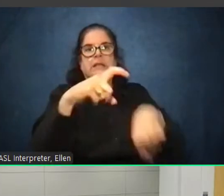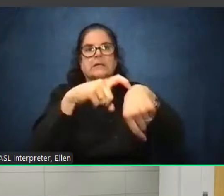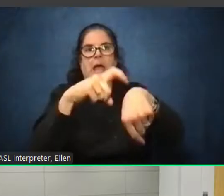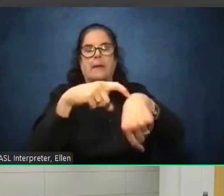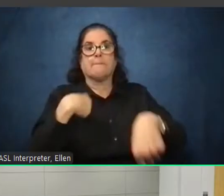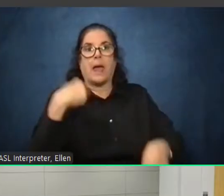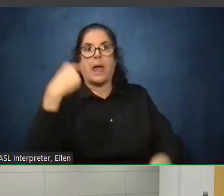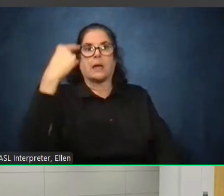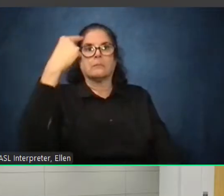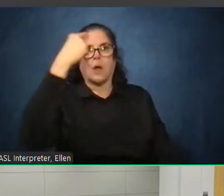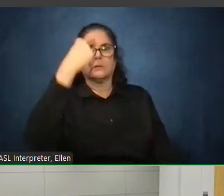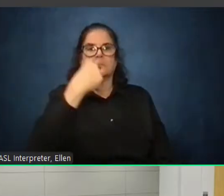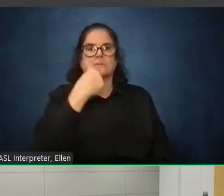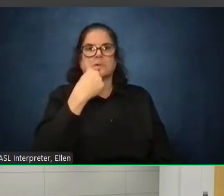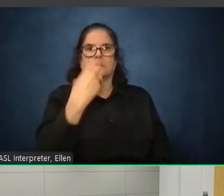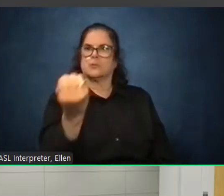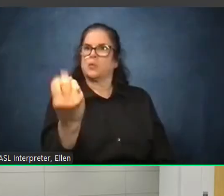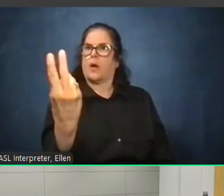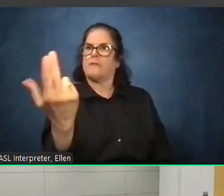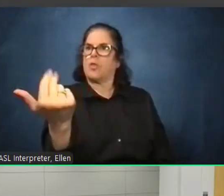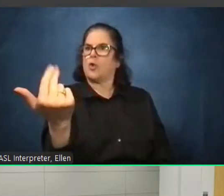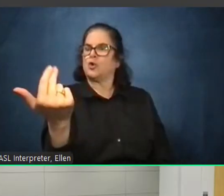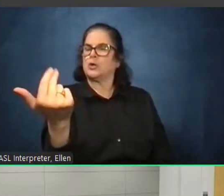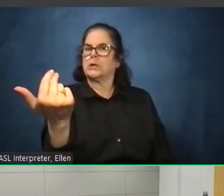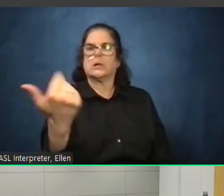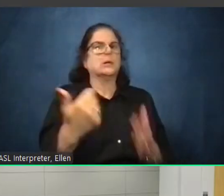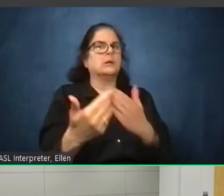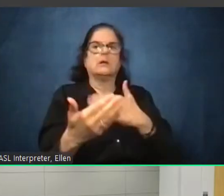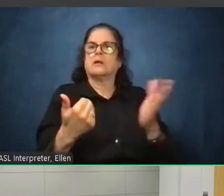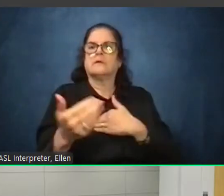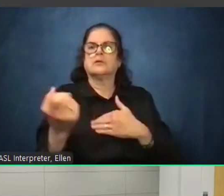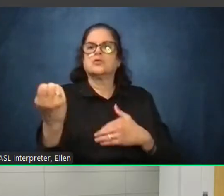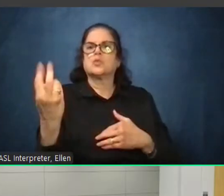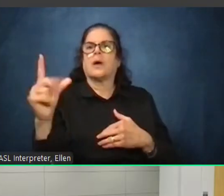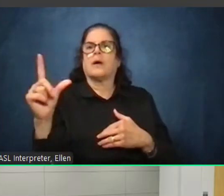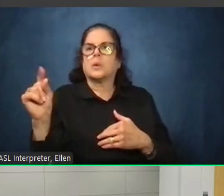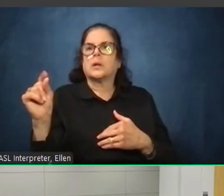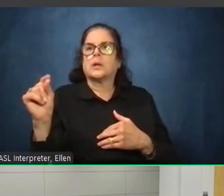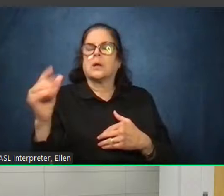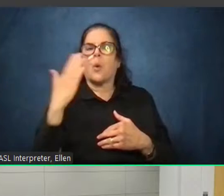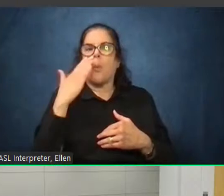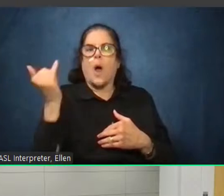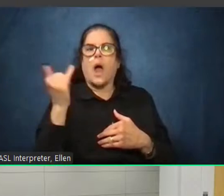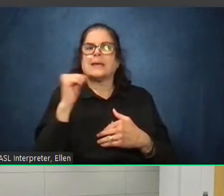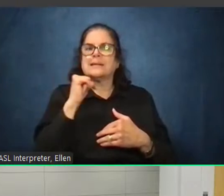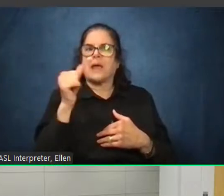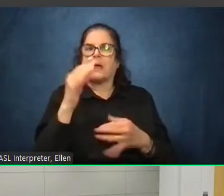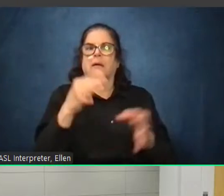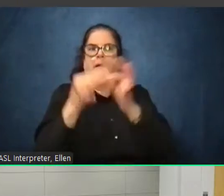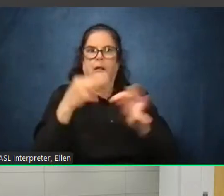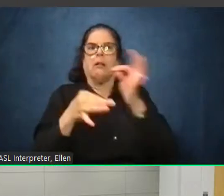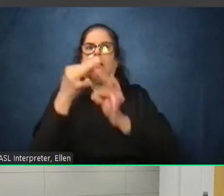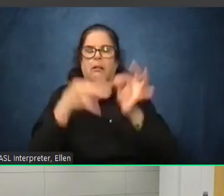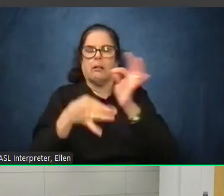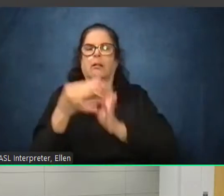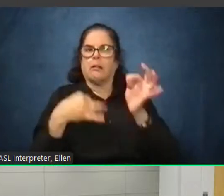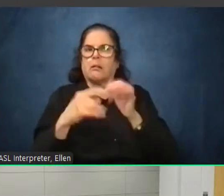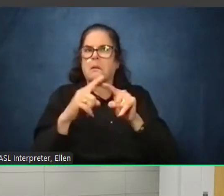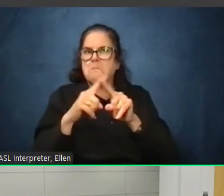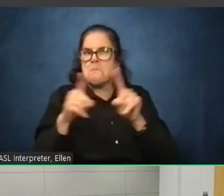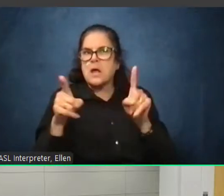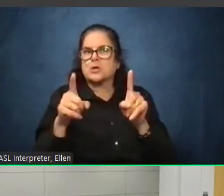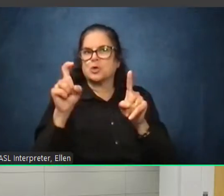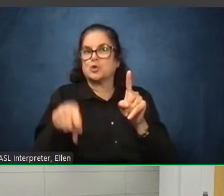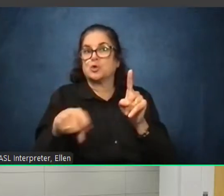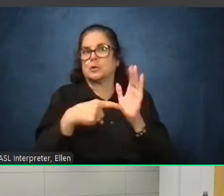would just be like, well, it says it's 12:13, even if it was 12:20. So I get why you don't want it to have it constantly updating, but I'm just wondering, yeah, if you did that, then it would be